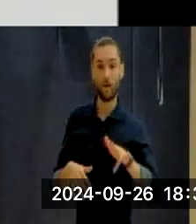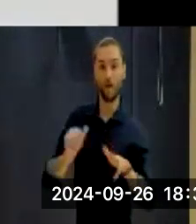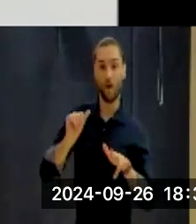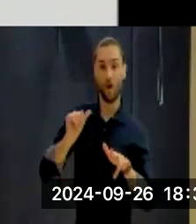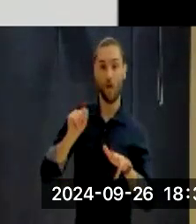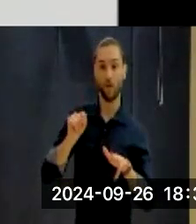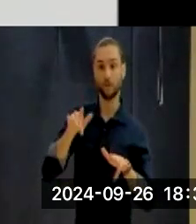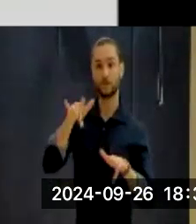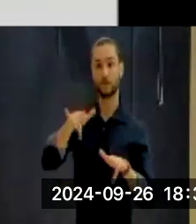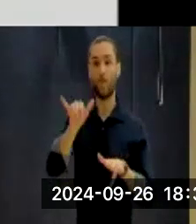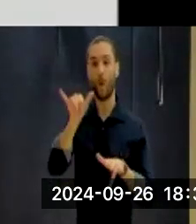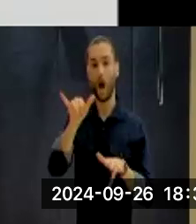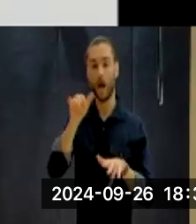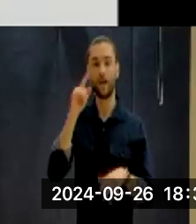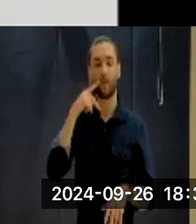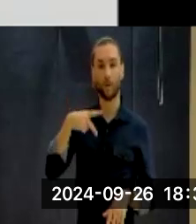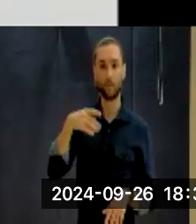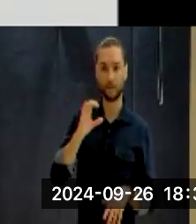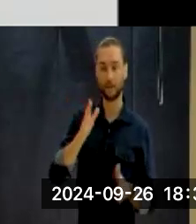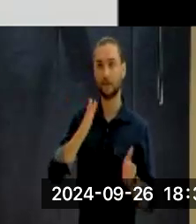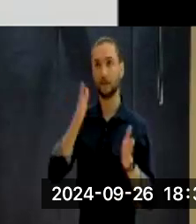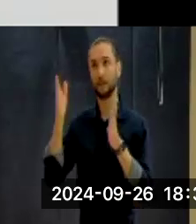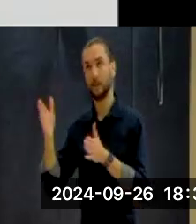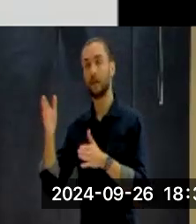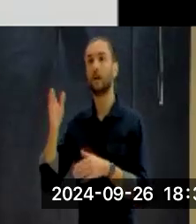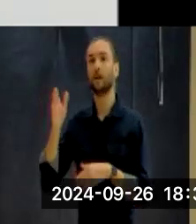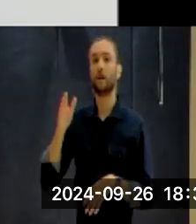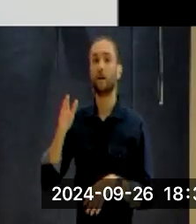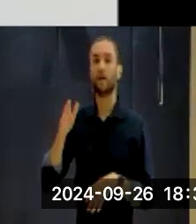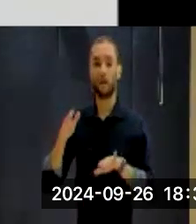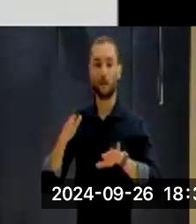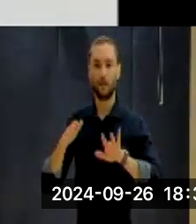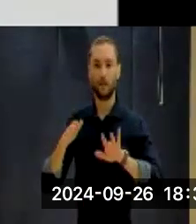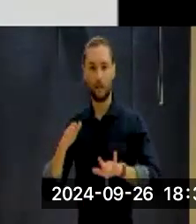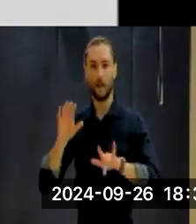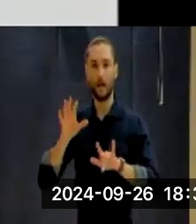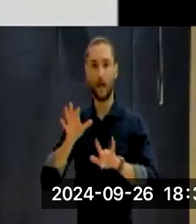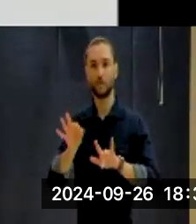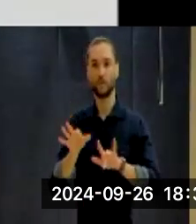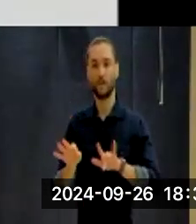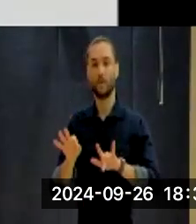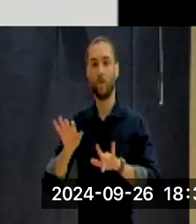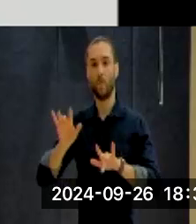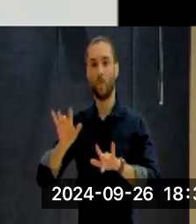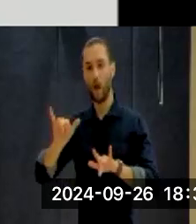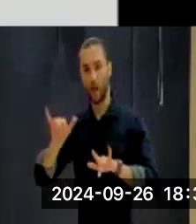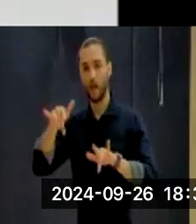a PC. It is Option Y, I believe, on